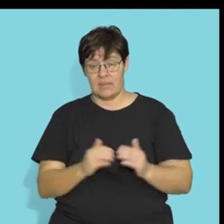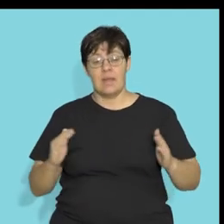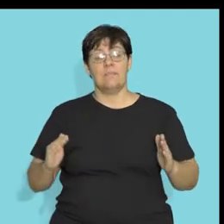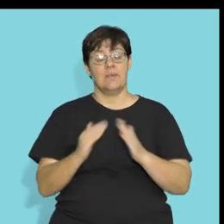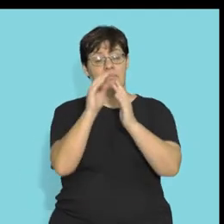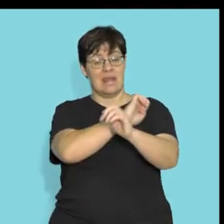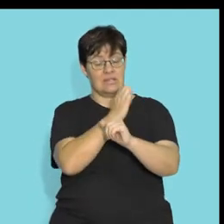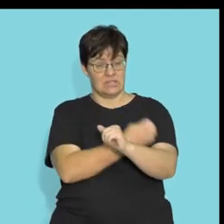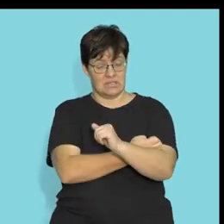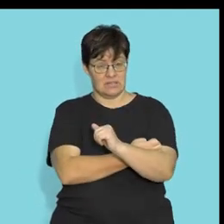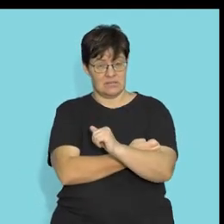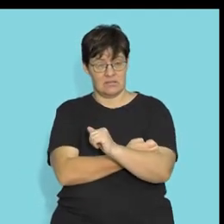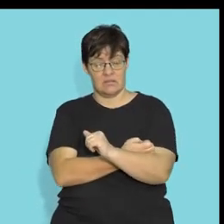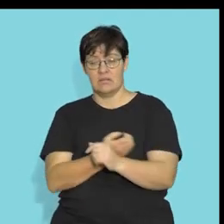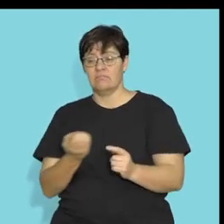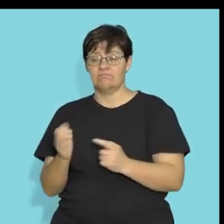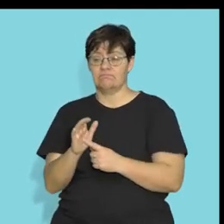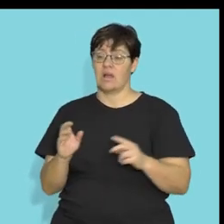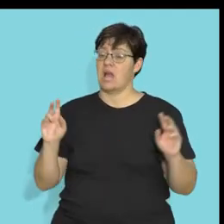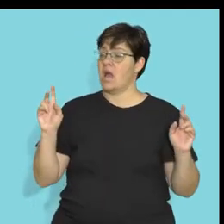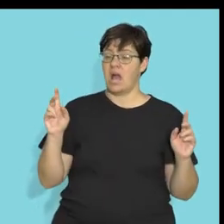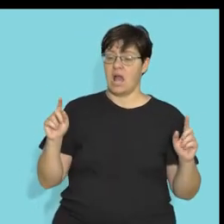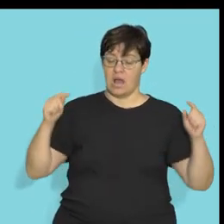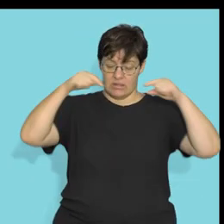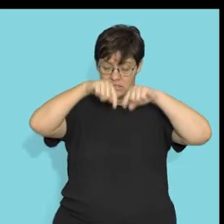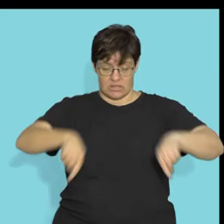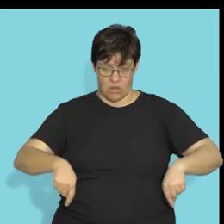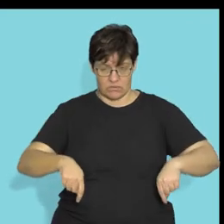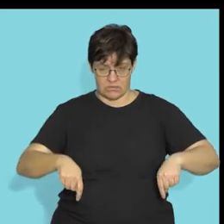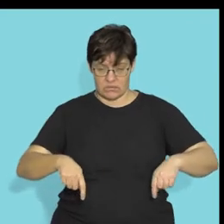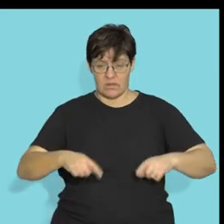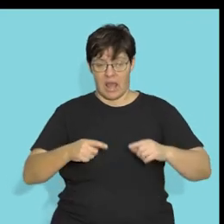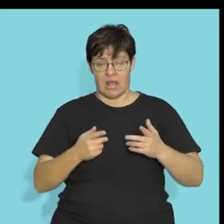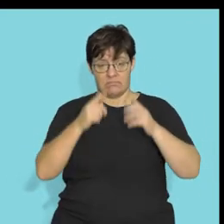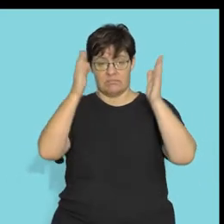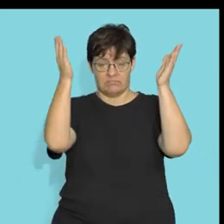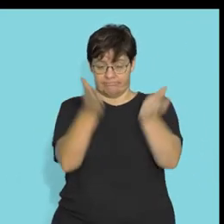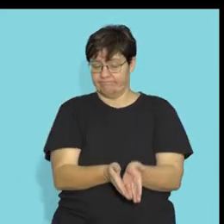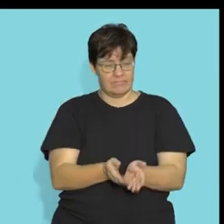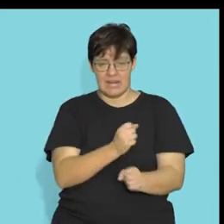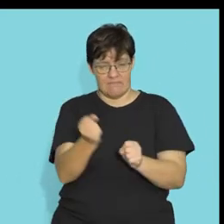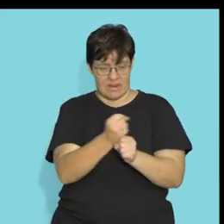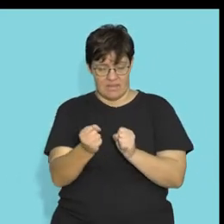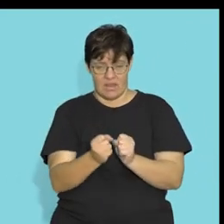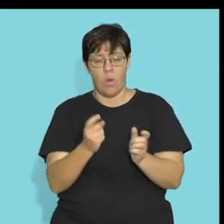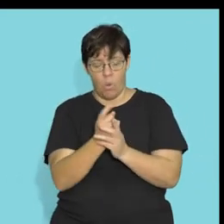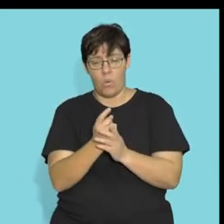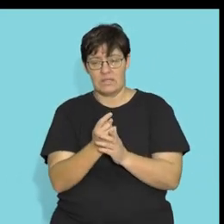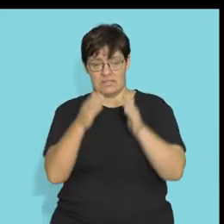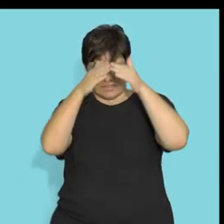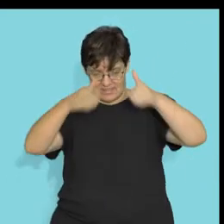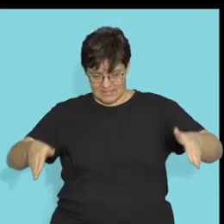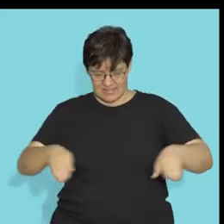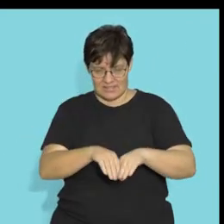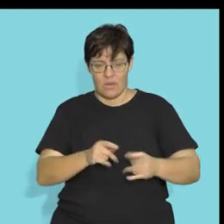of energy will never appear inverted, as some of the energy is stored in one source and is always lost